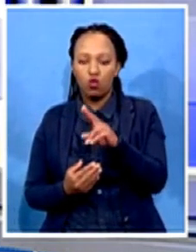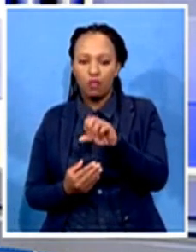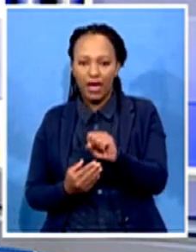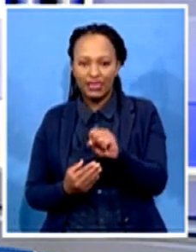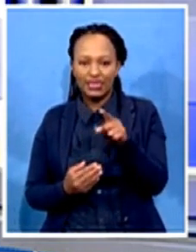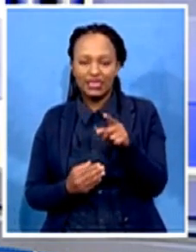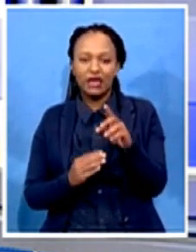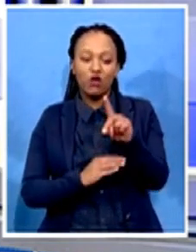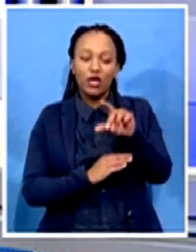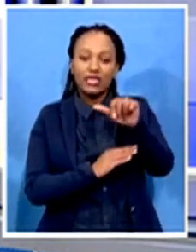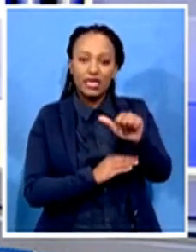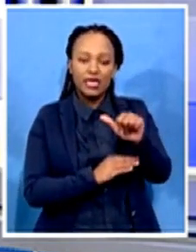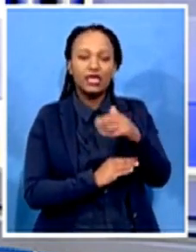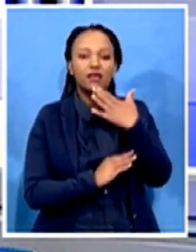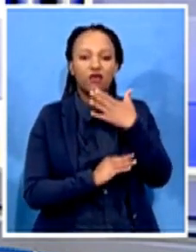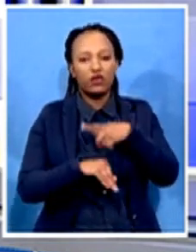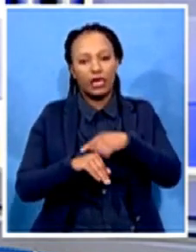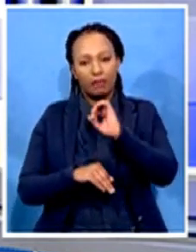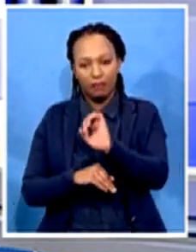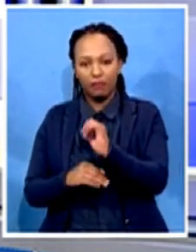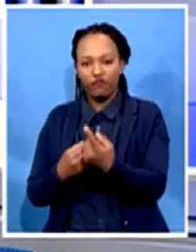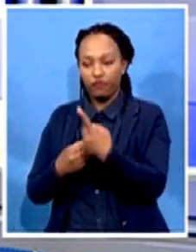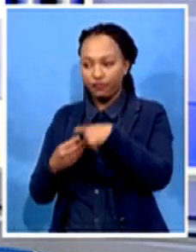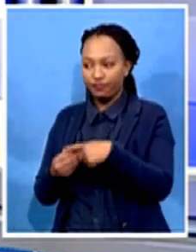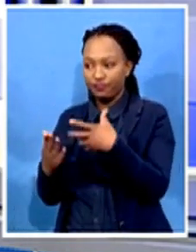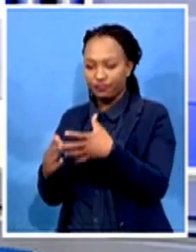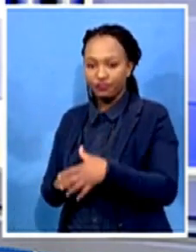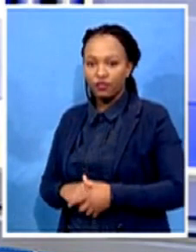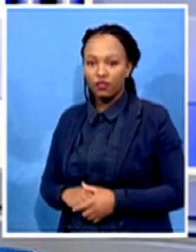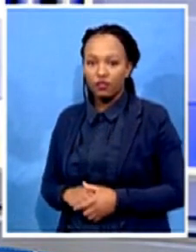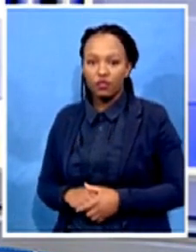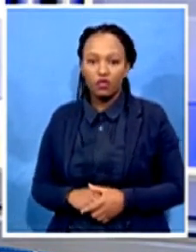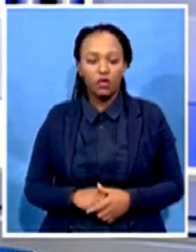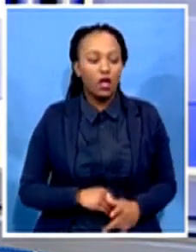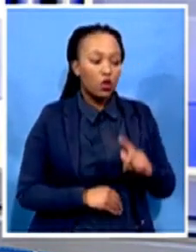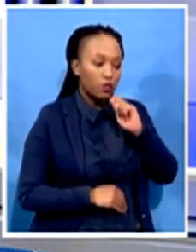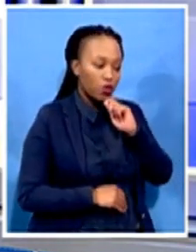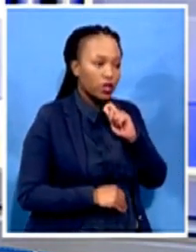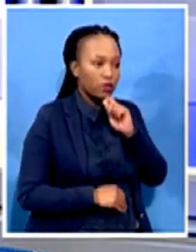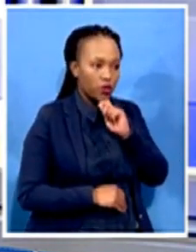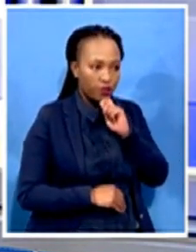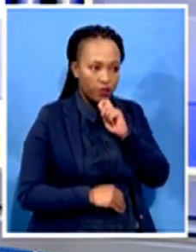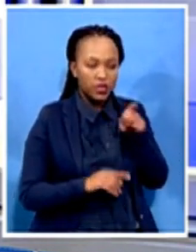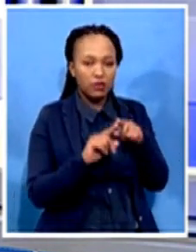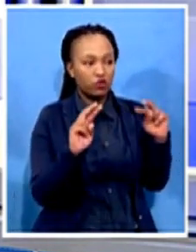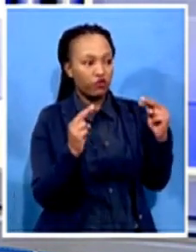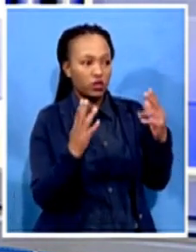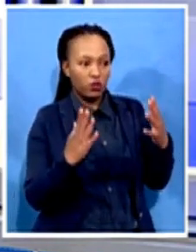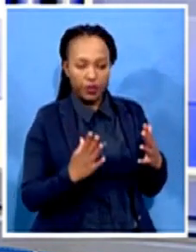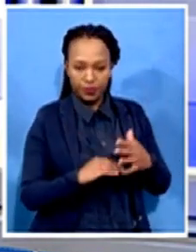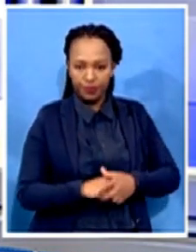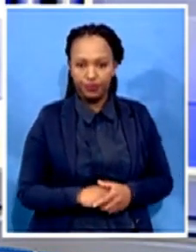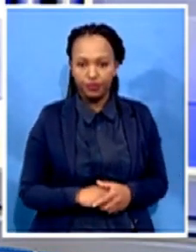time. Good morning to your viewers. So a formal reprimand.